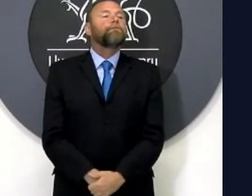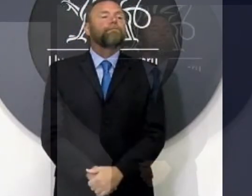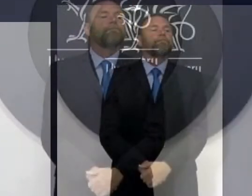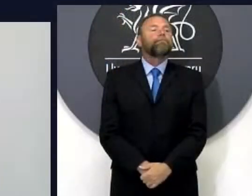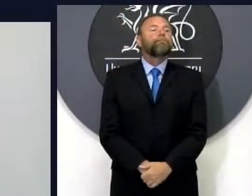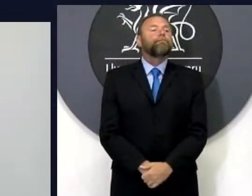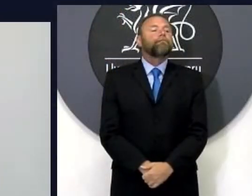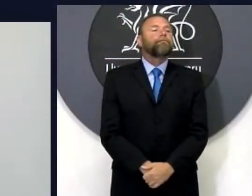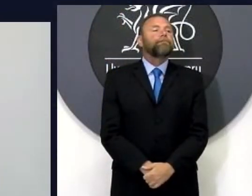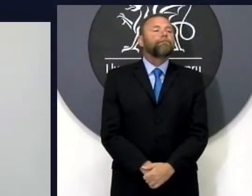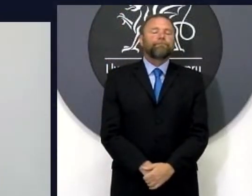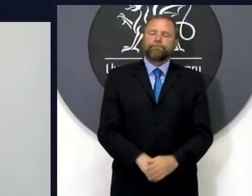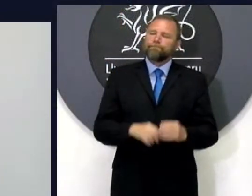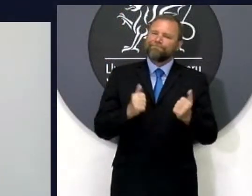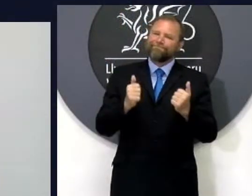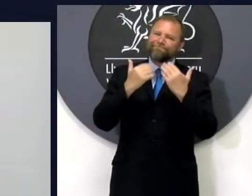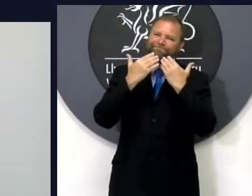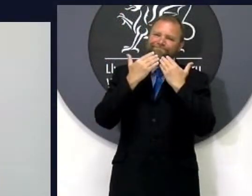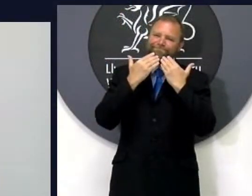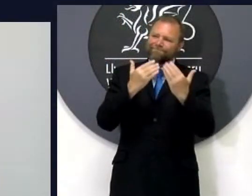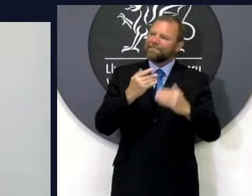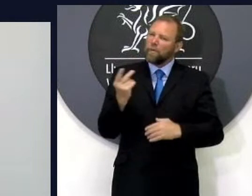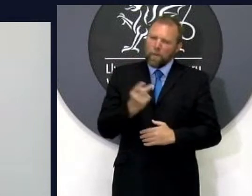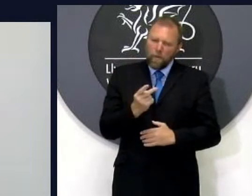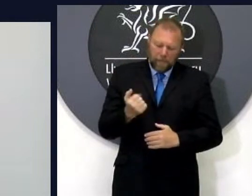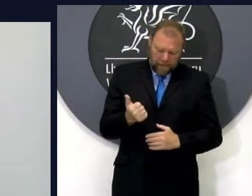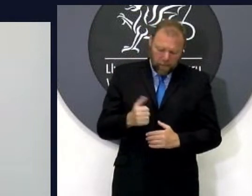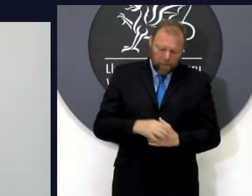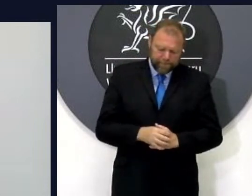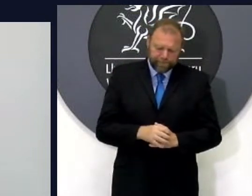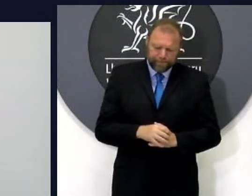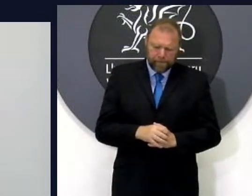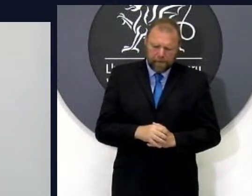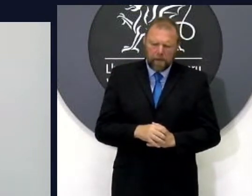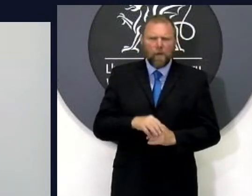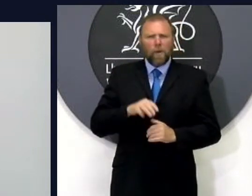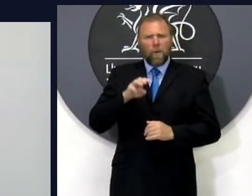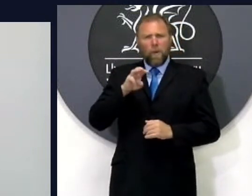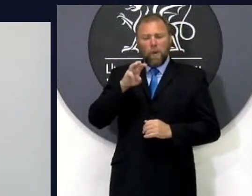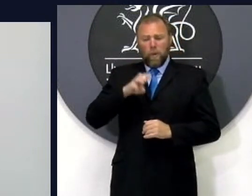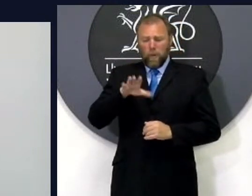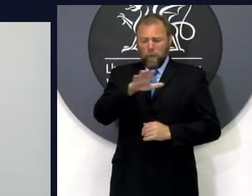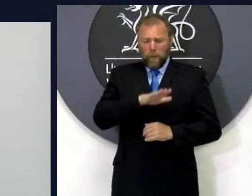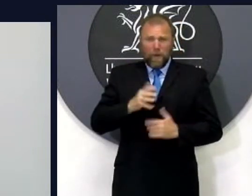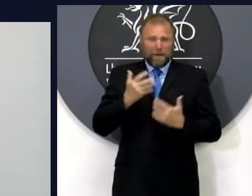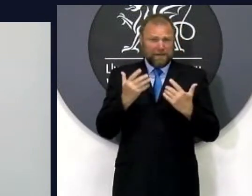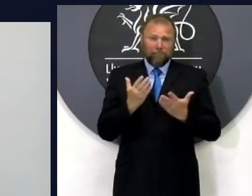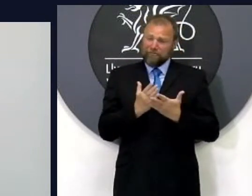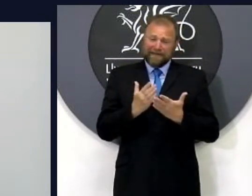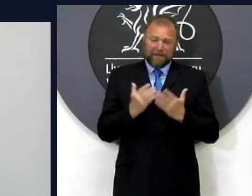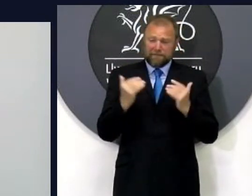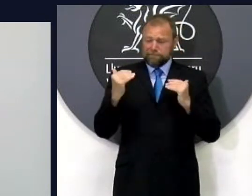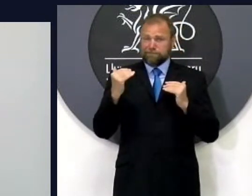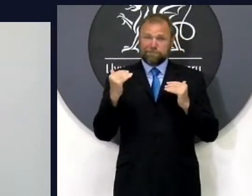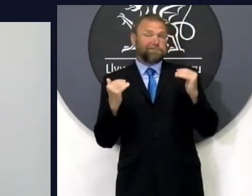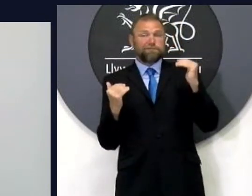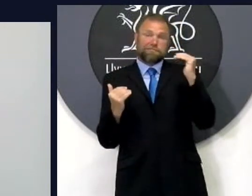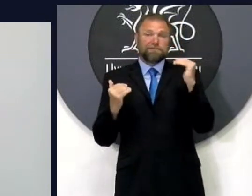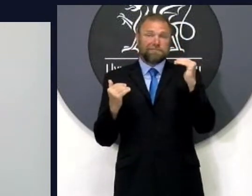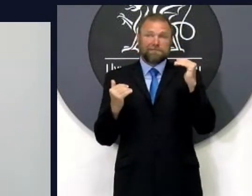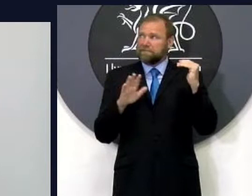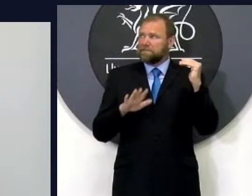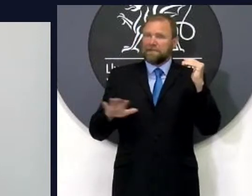Thank you very much indeed, both. Wales is now dramatically ahead of the other nations of the UK in delivering